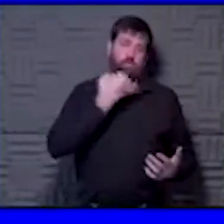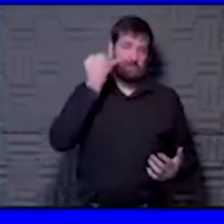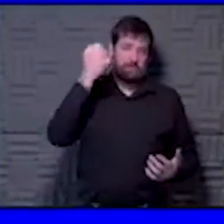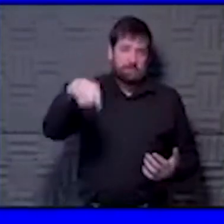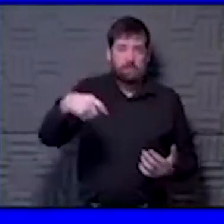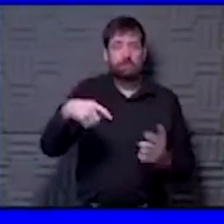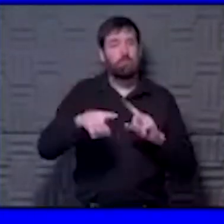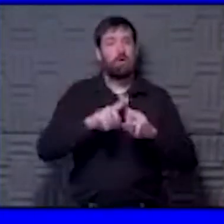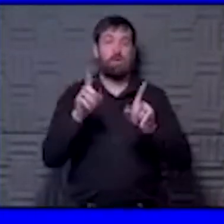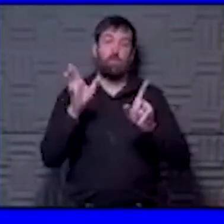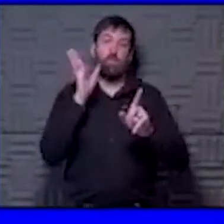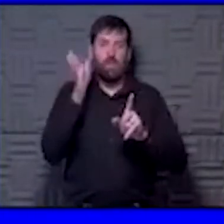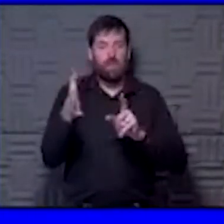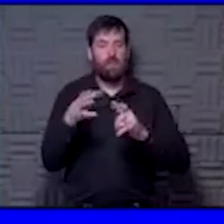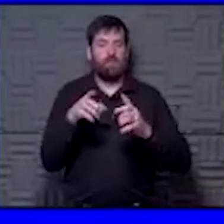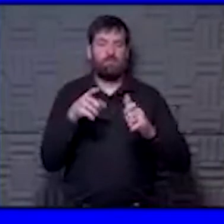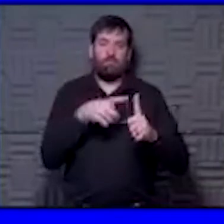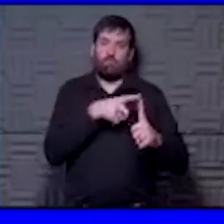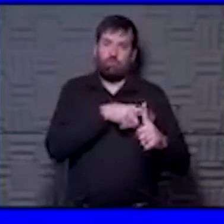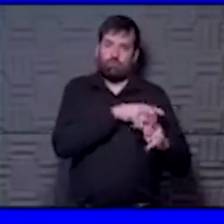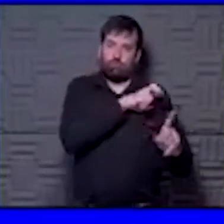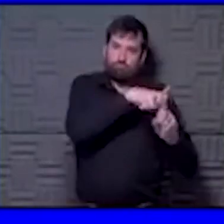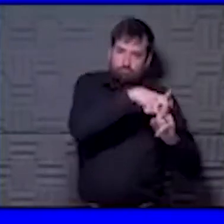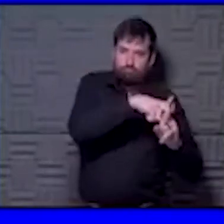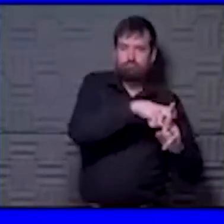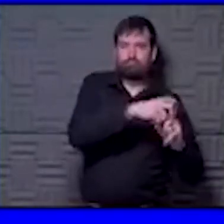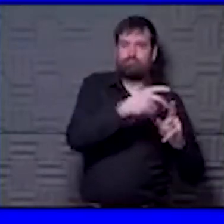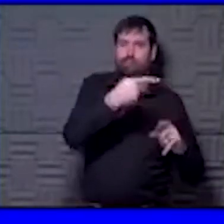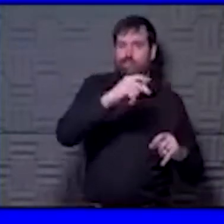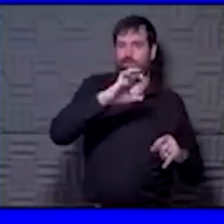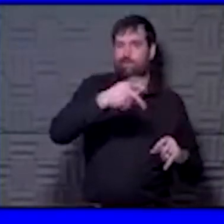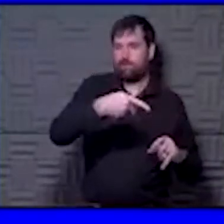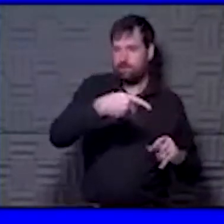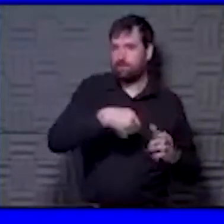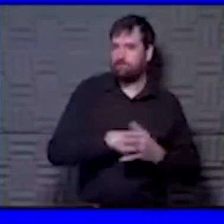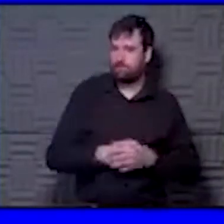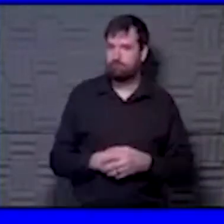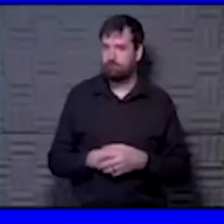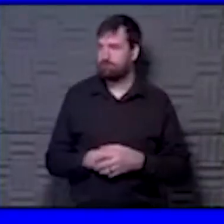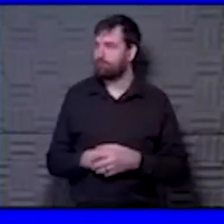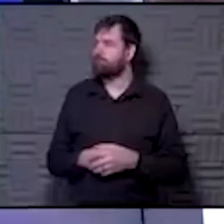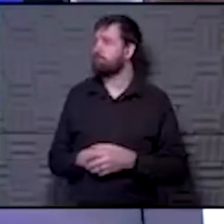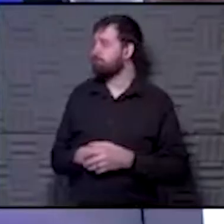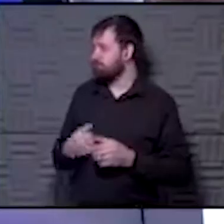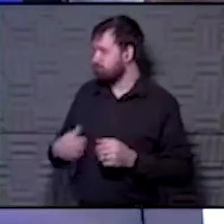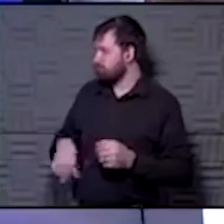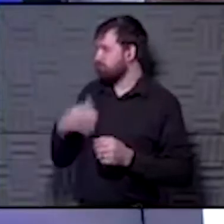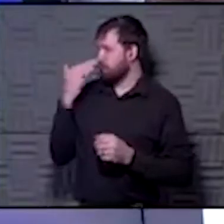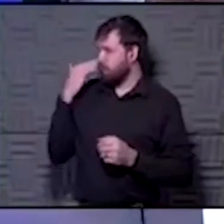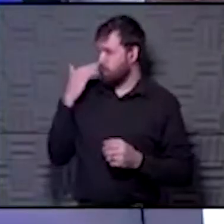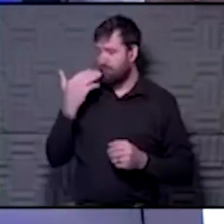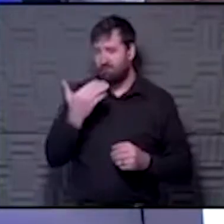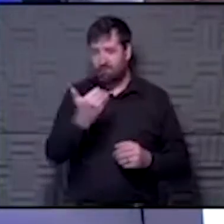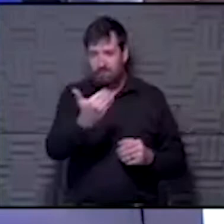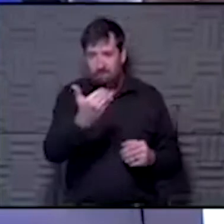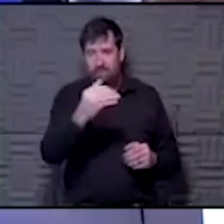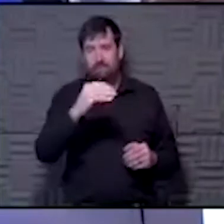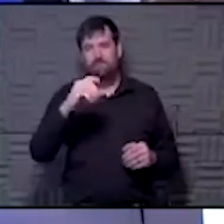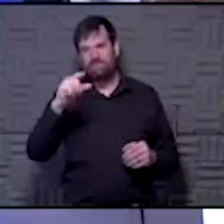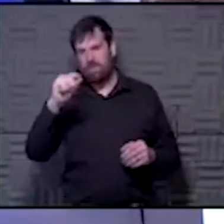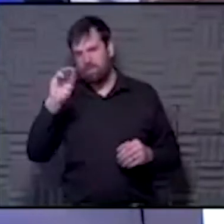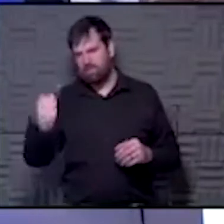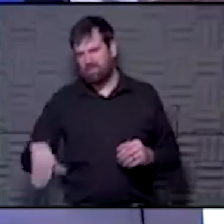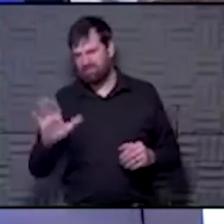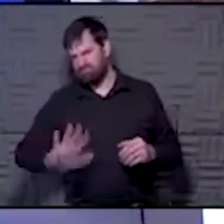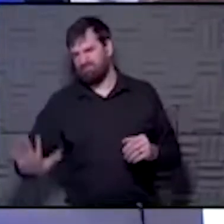But a lot of that will go through the primary care provider to help direct those types of things. Even what we know is that 15 to 20%, I think that's not that far